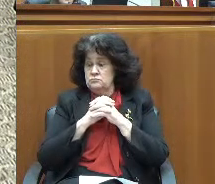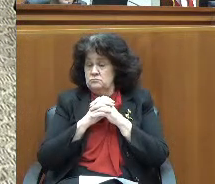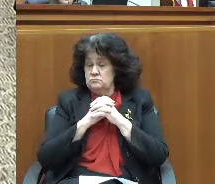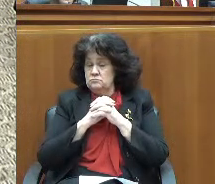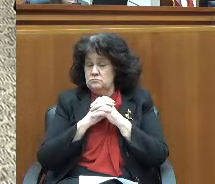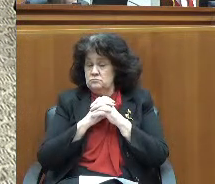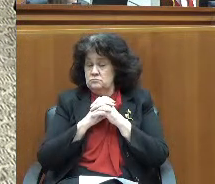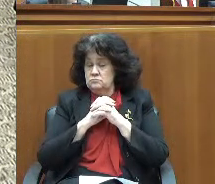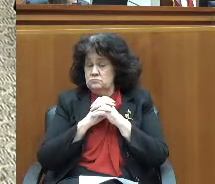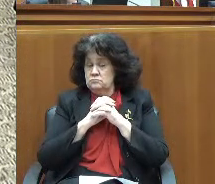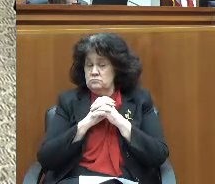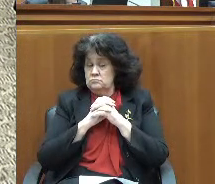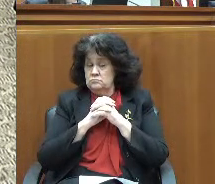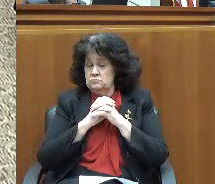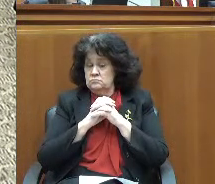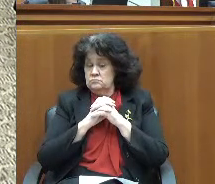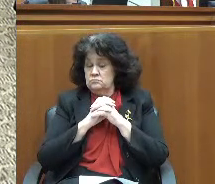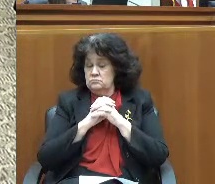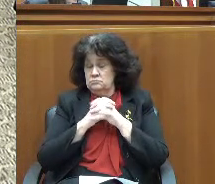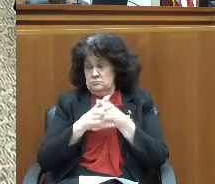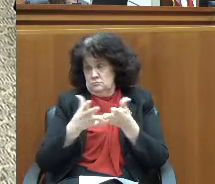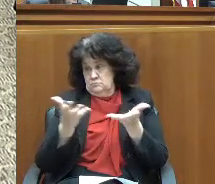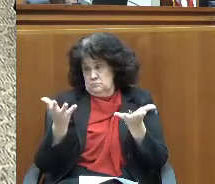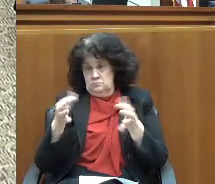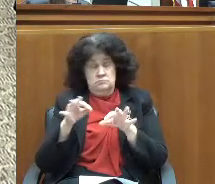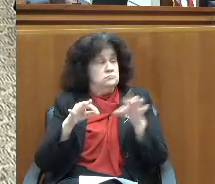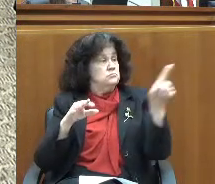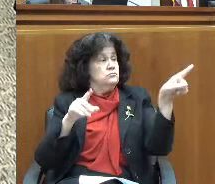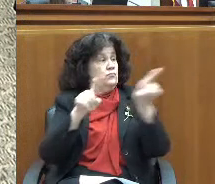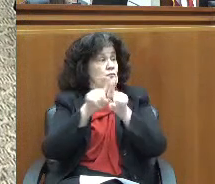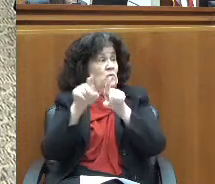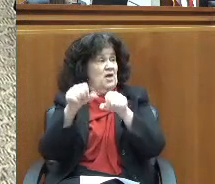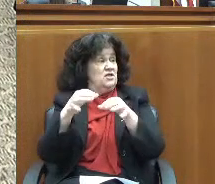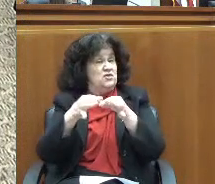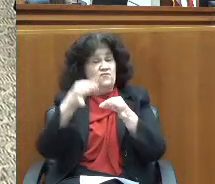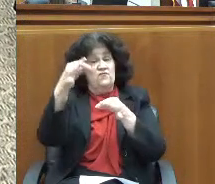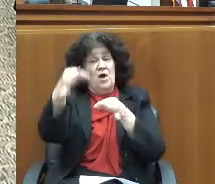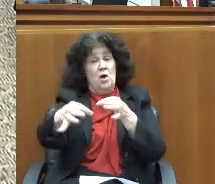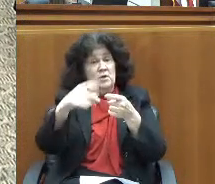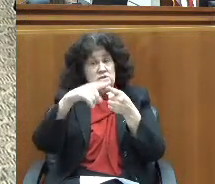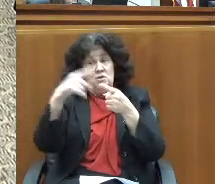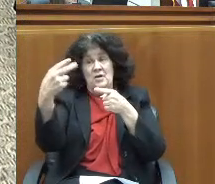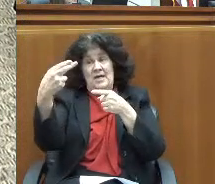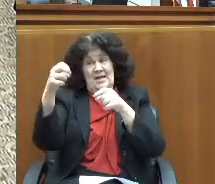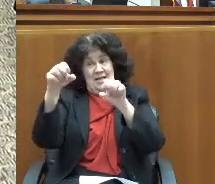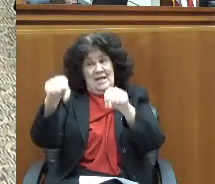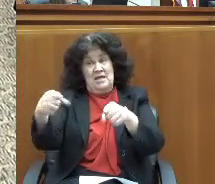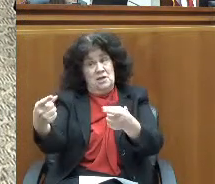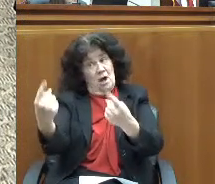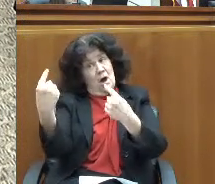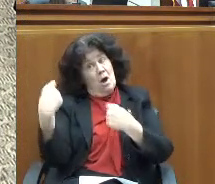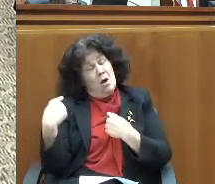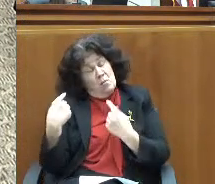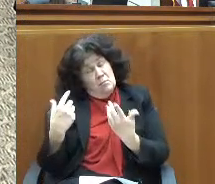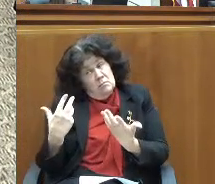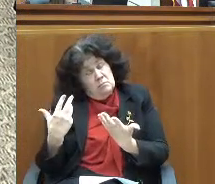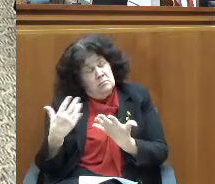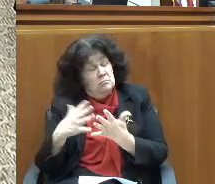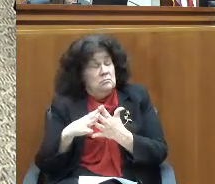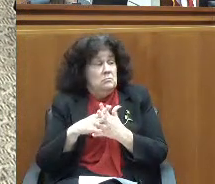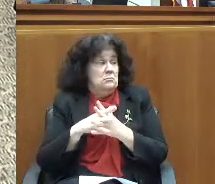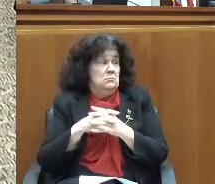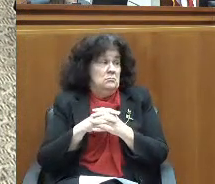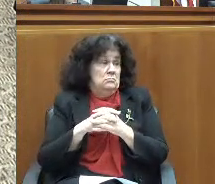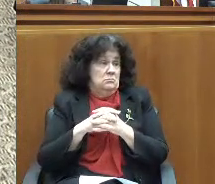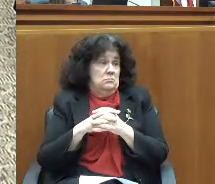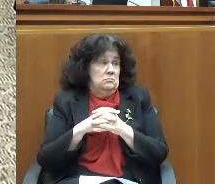Okay. Guess do we need to take a vote? You could also defer until we get him here, I mean, that's just an option, if you would like that. You can make a Ask